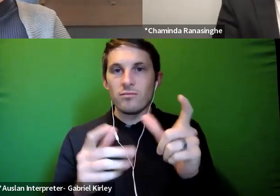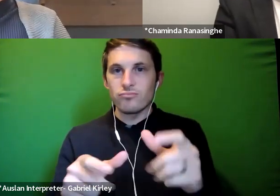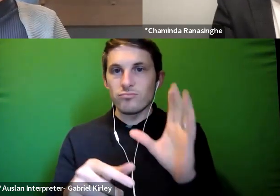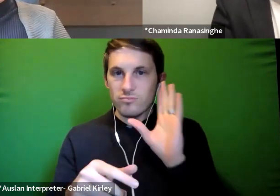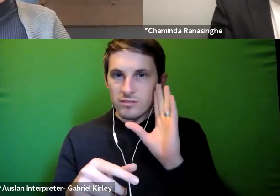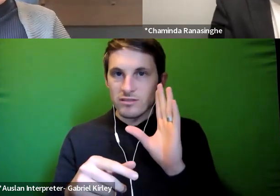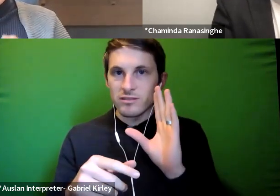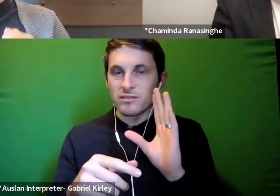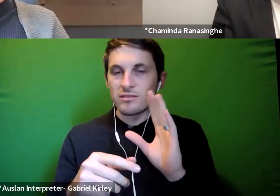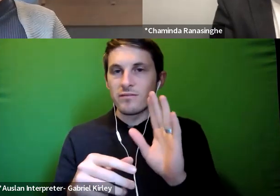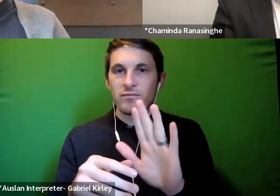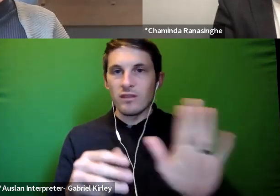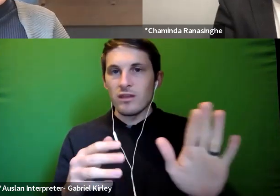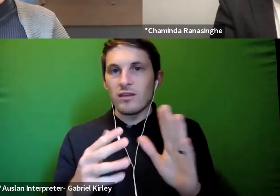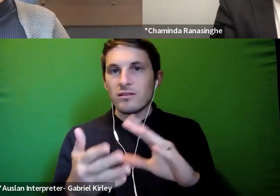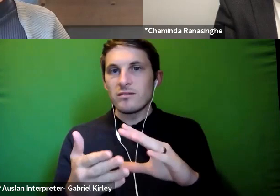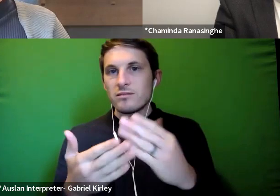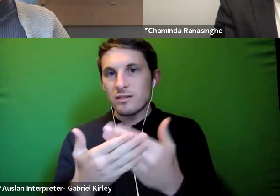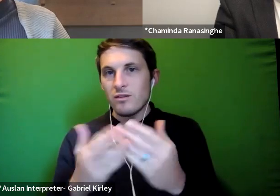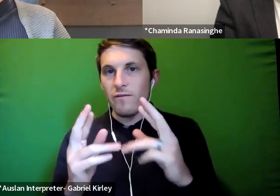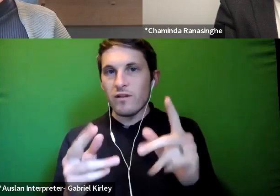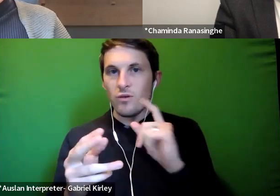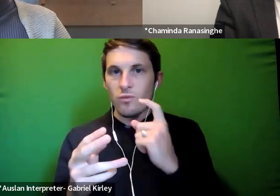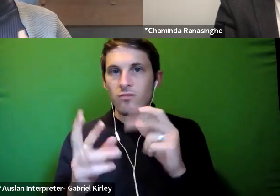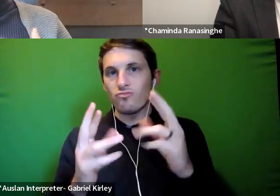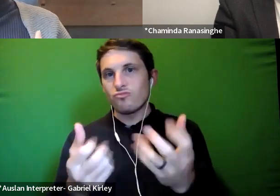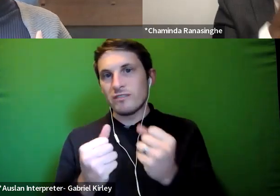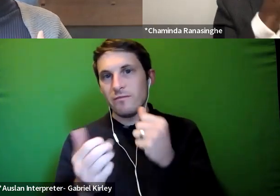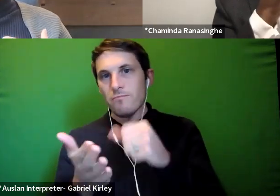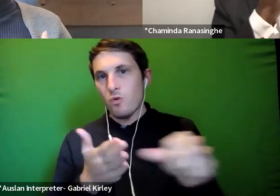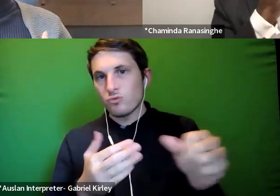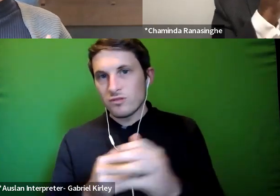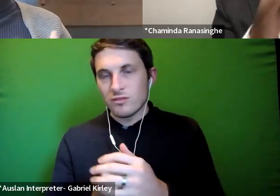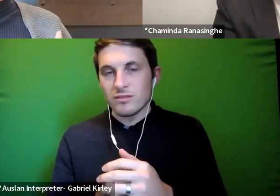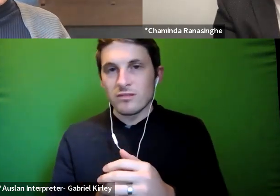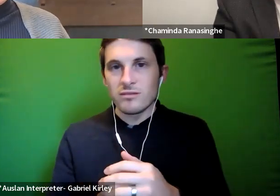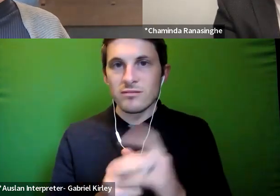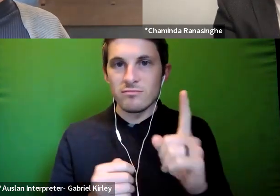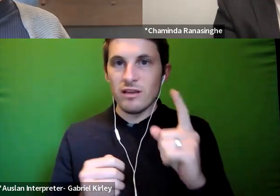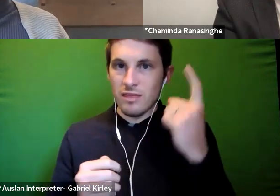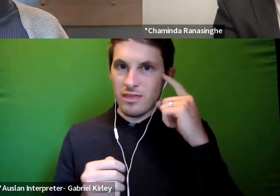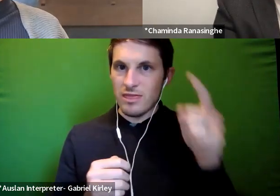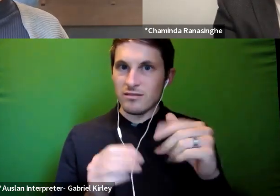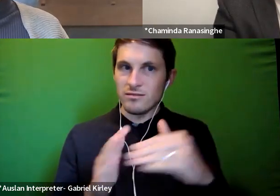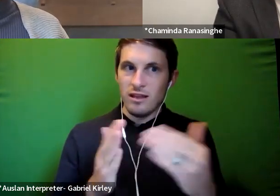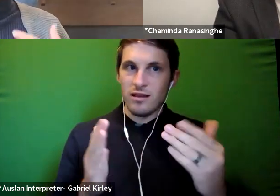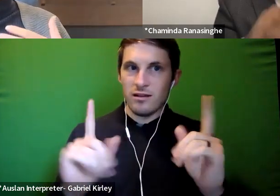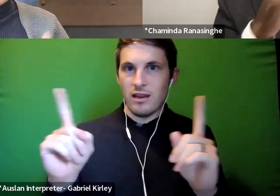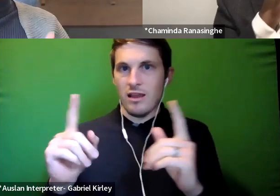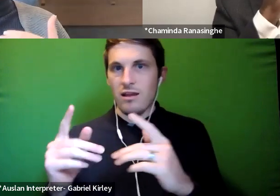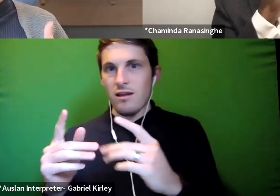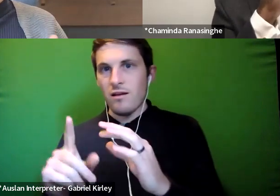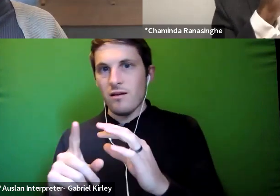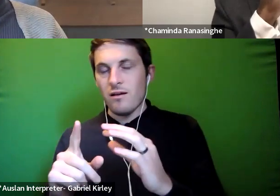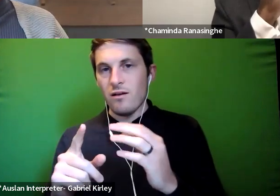those students, and hoping that it would they would receive it. And you just think how far we've come, but also how little